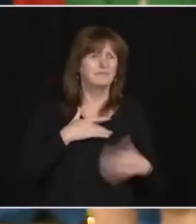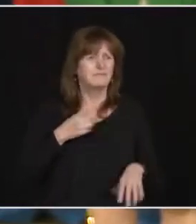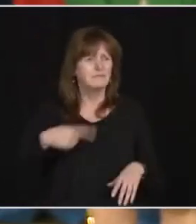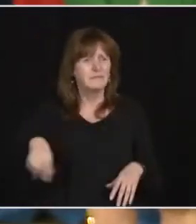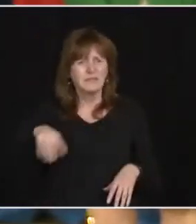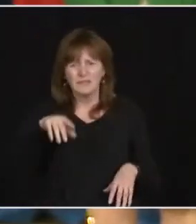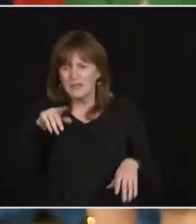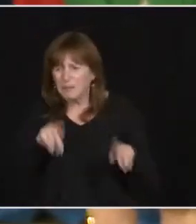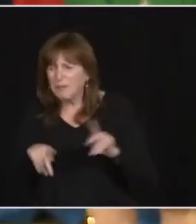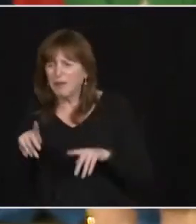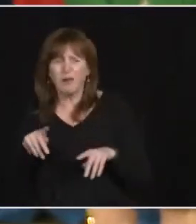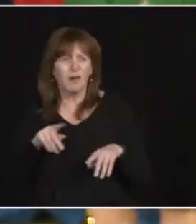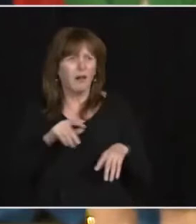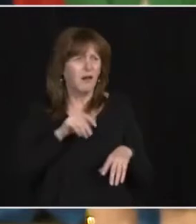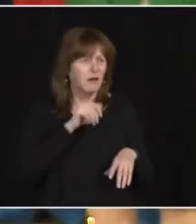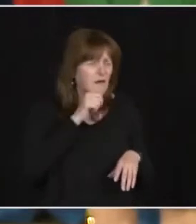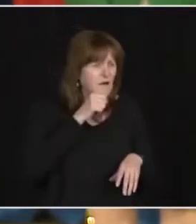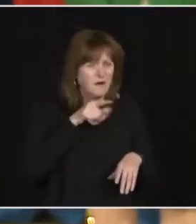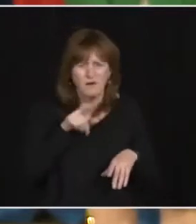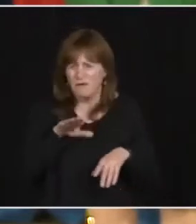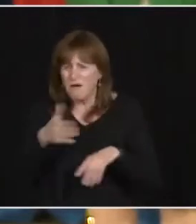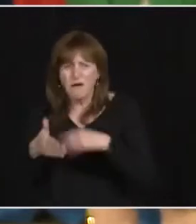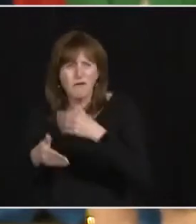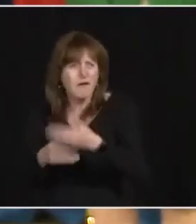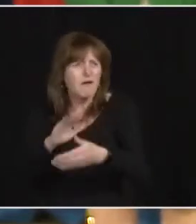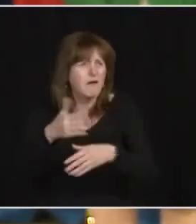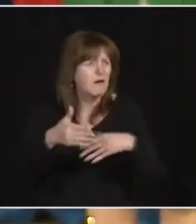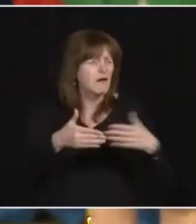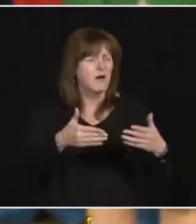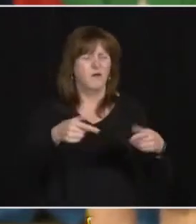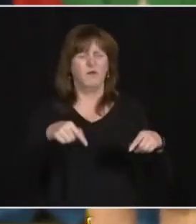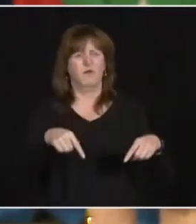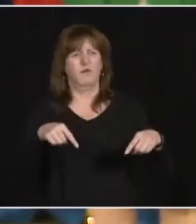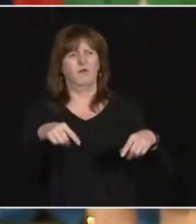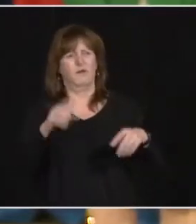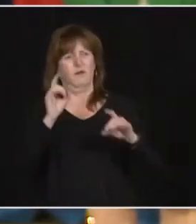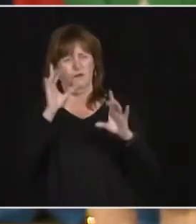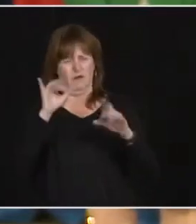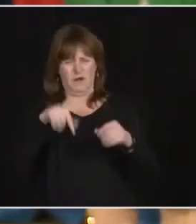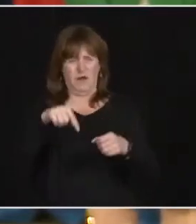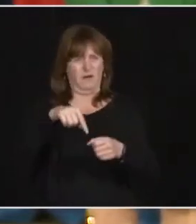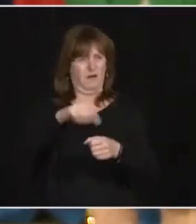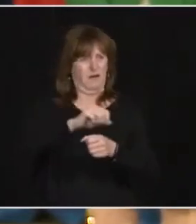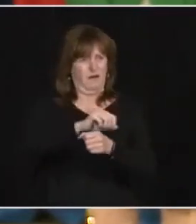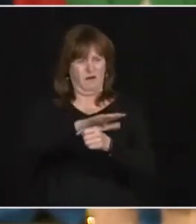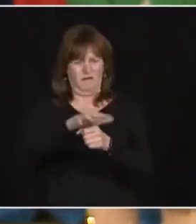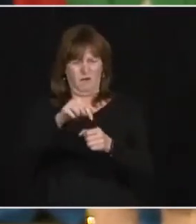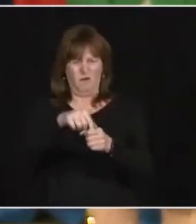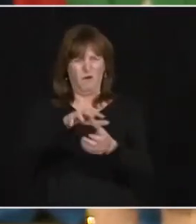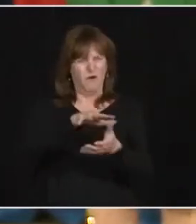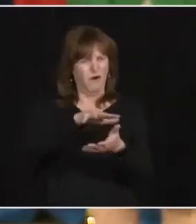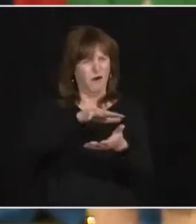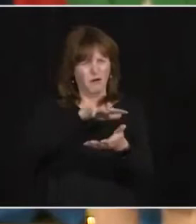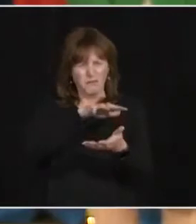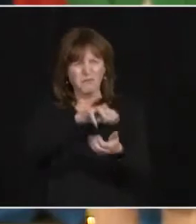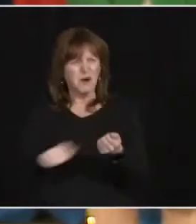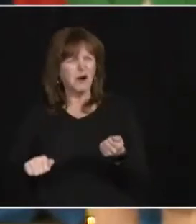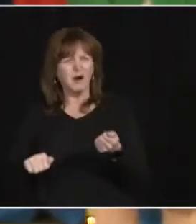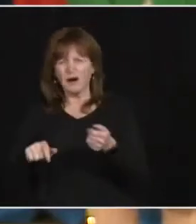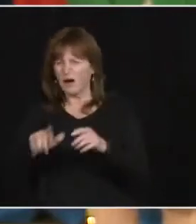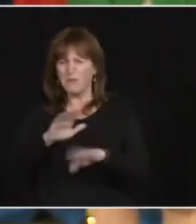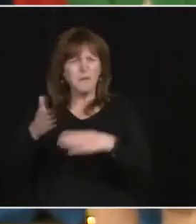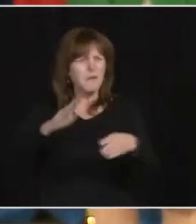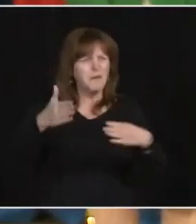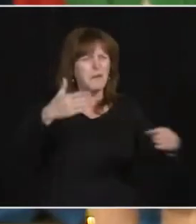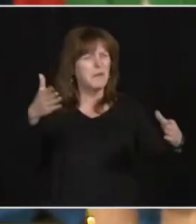loss. This terrible virus is a ruthless killer, and we're all at risk. But